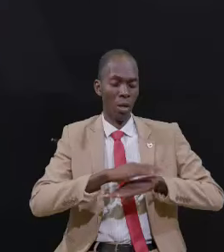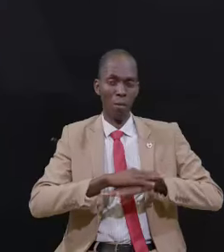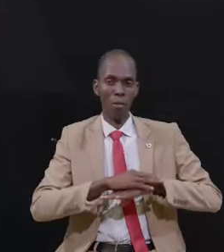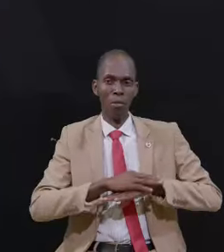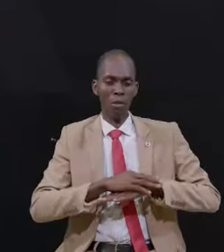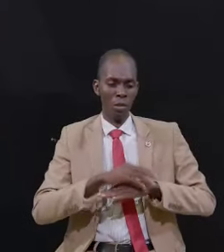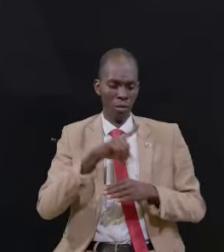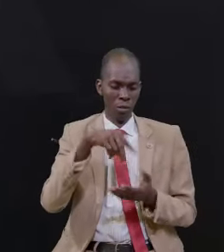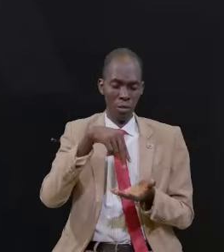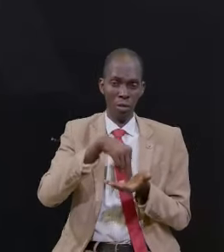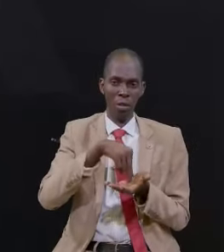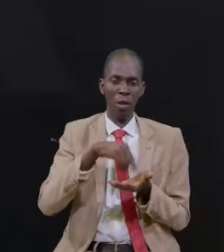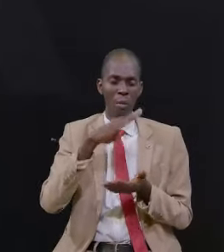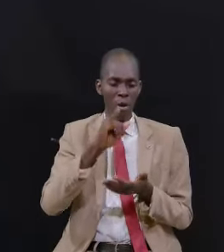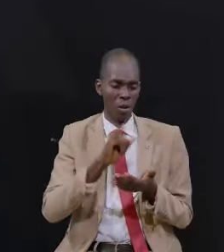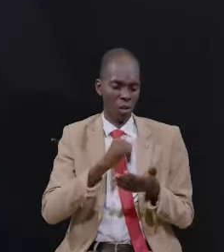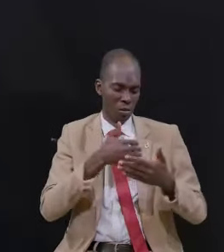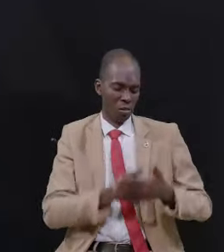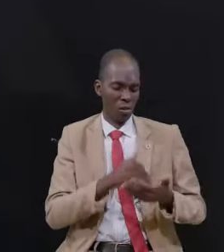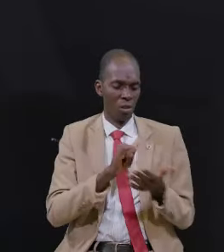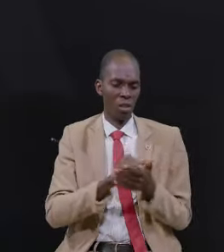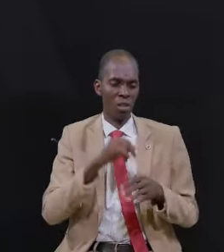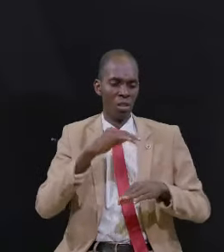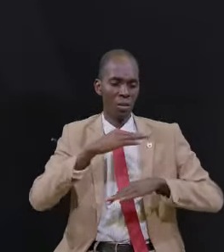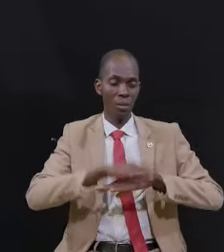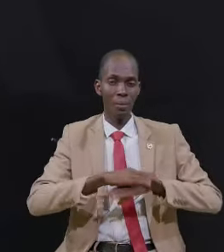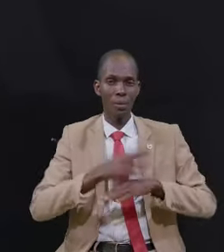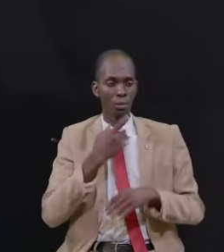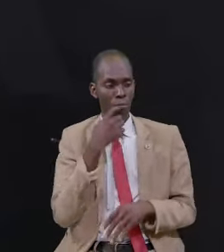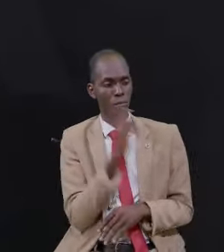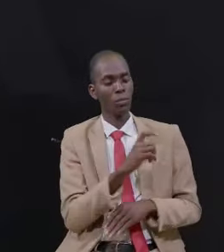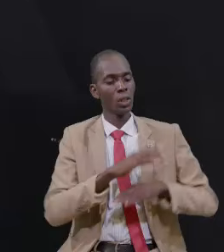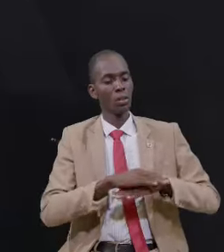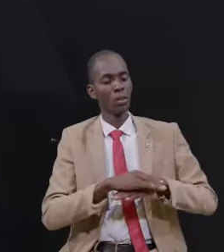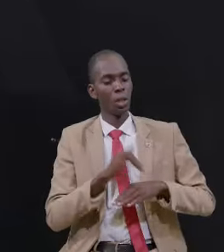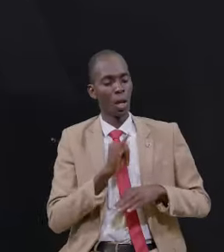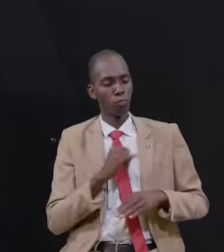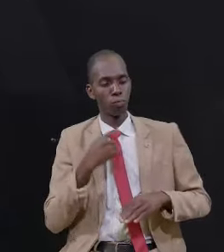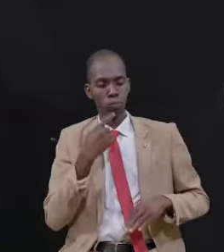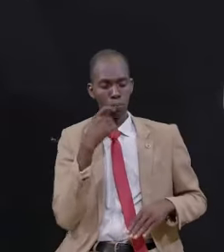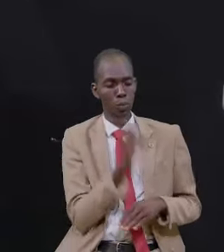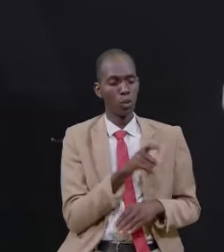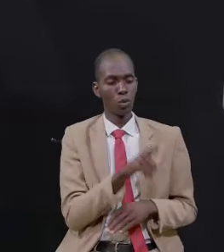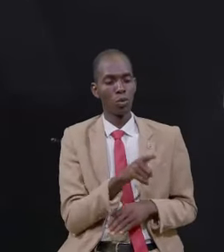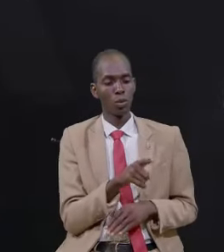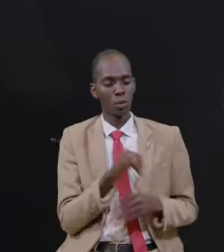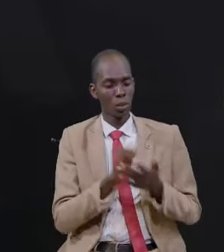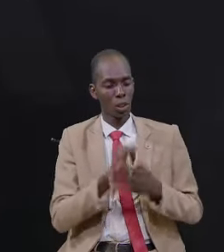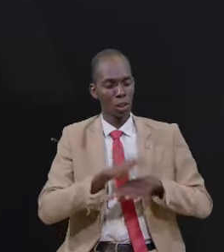stand by that table and say, table, I rebuke you, get out of